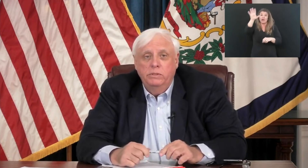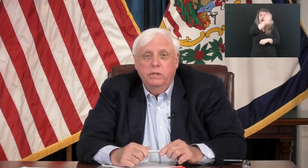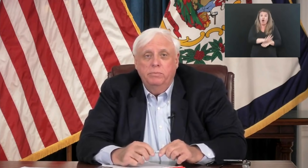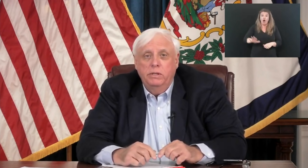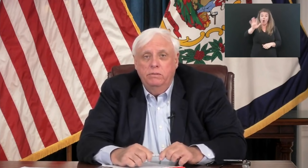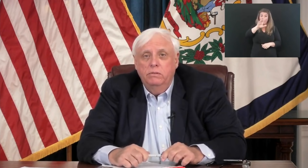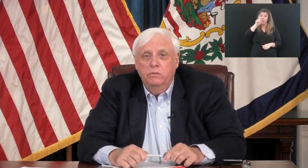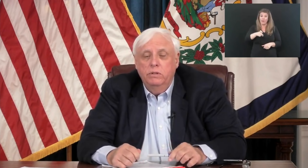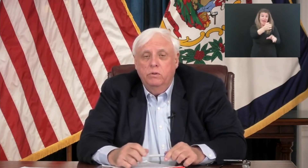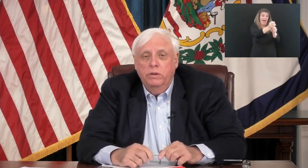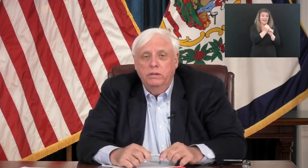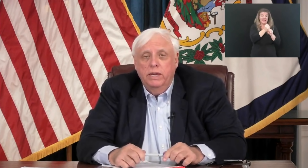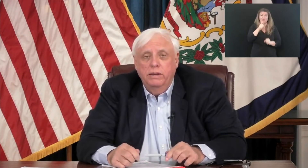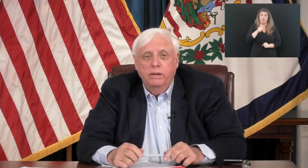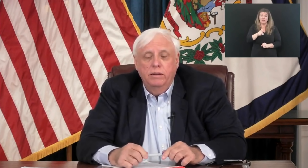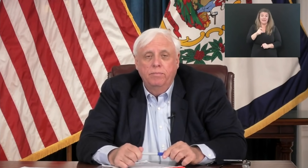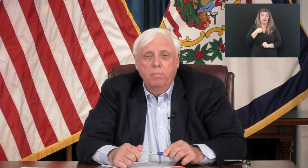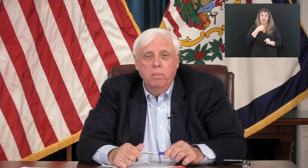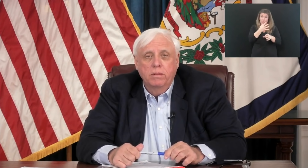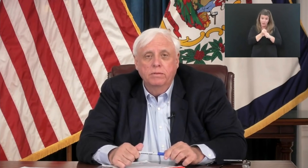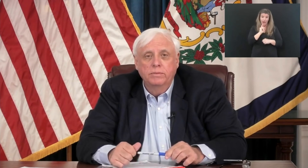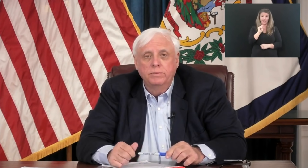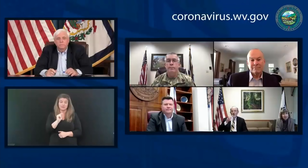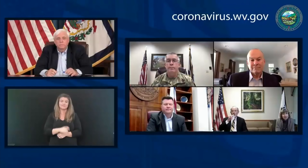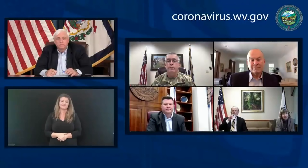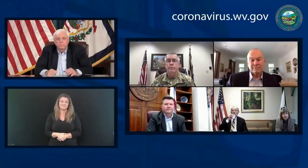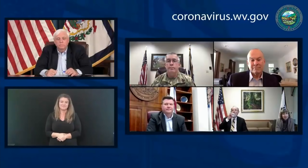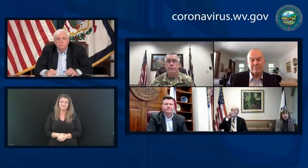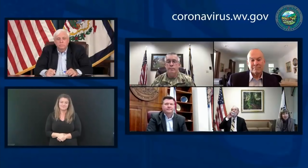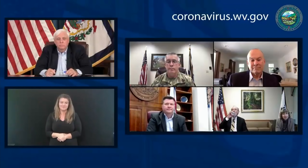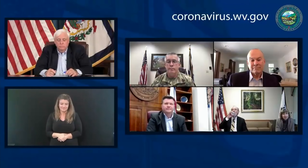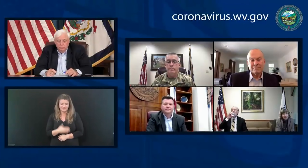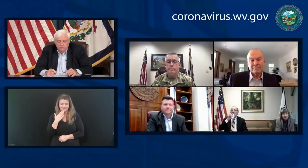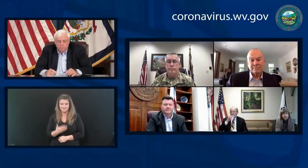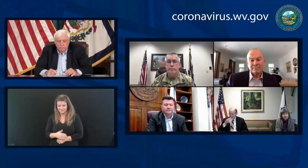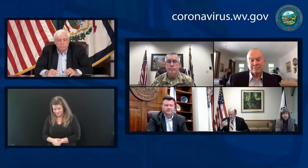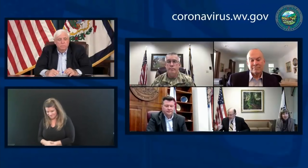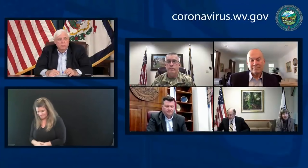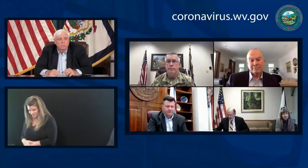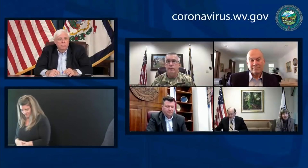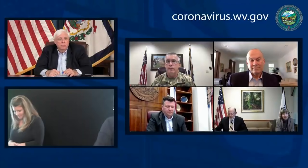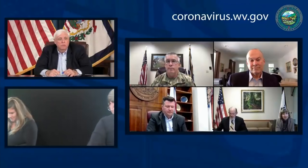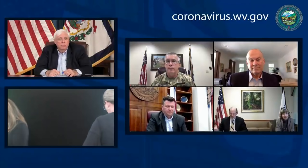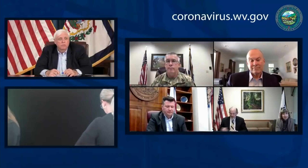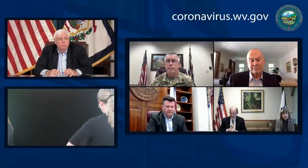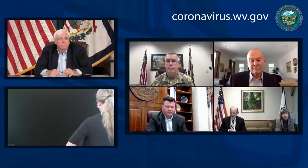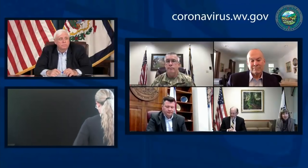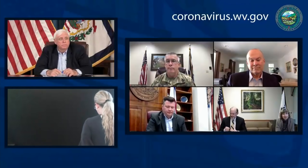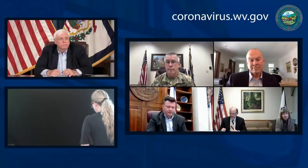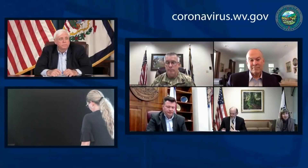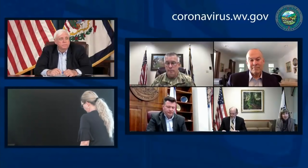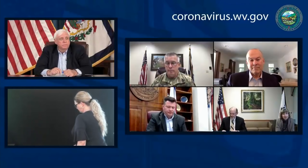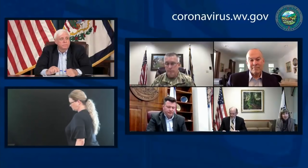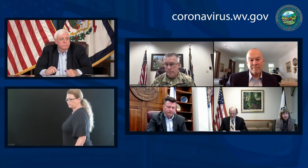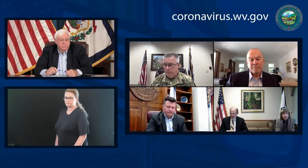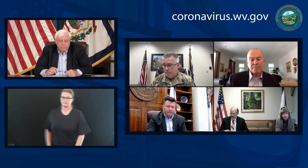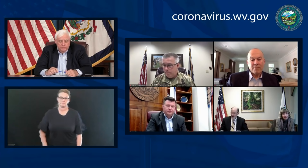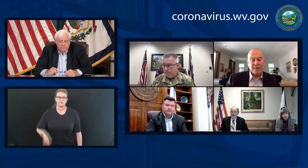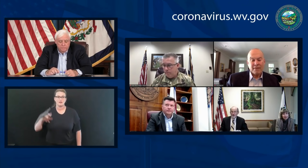in, and we jumped in really quick and got it done. All right, thanks, Steve. Next, let's go to Paul Mullen with WCBC